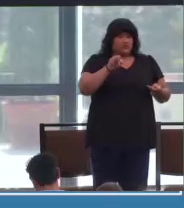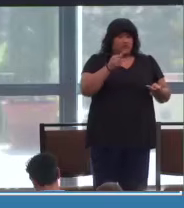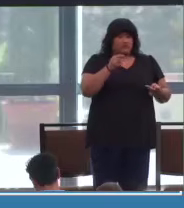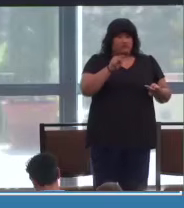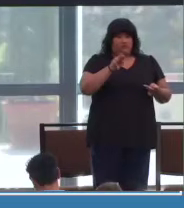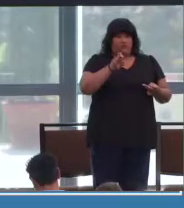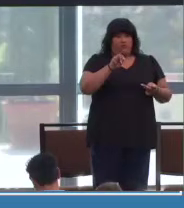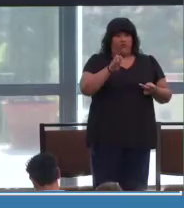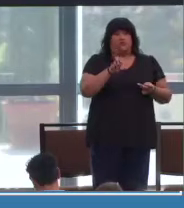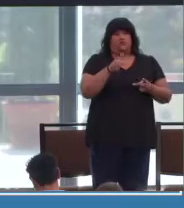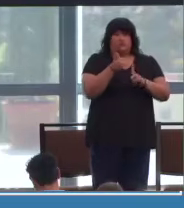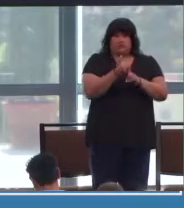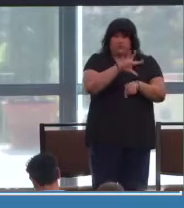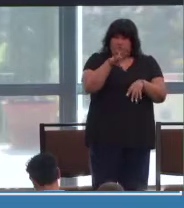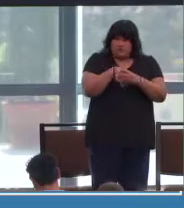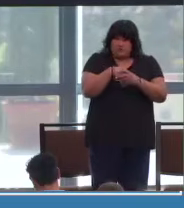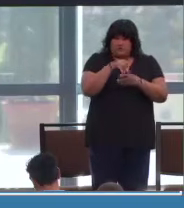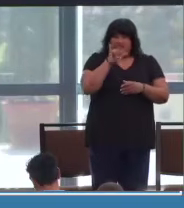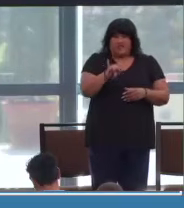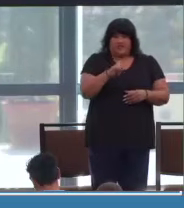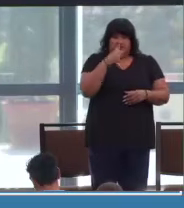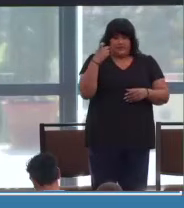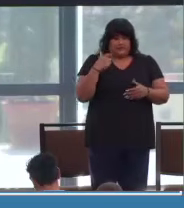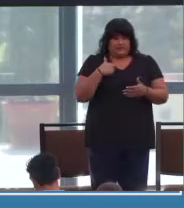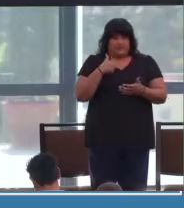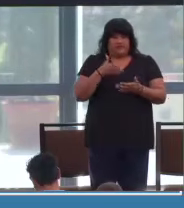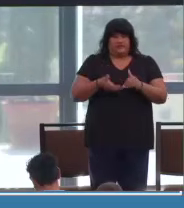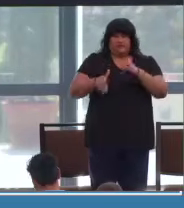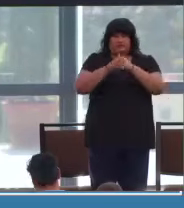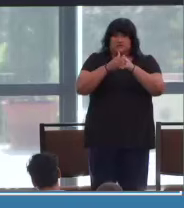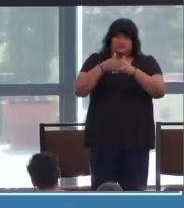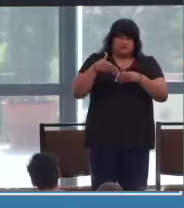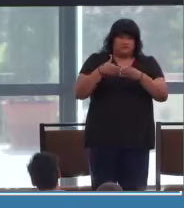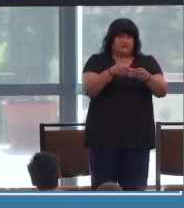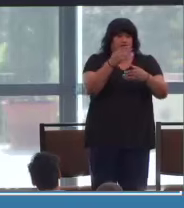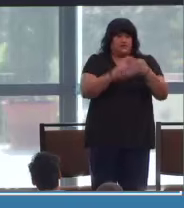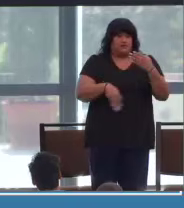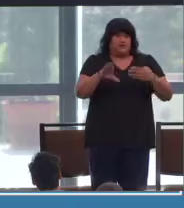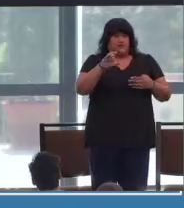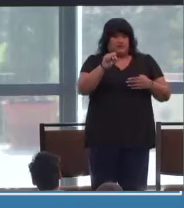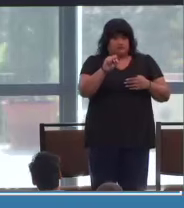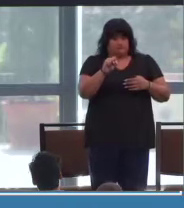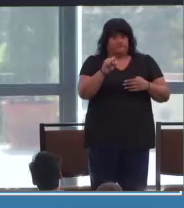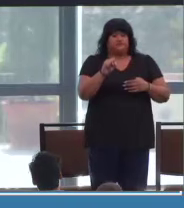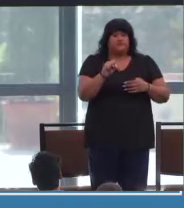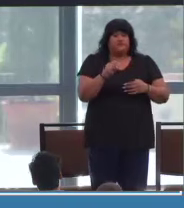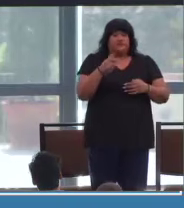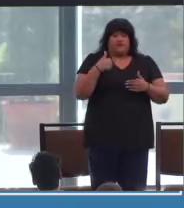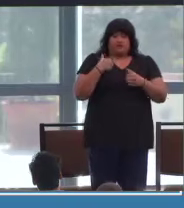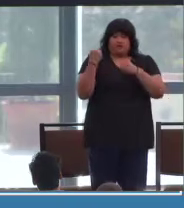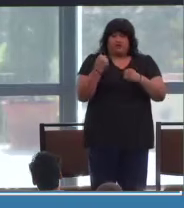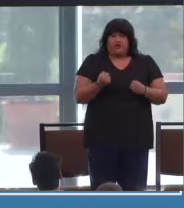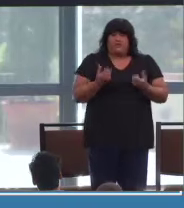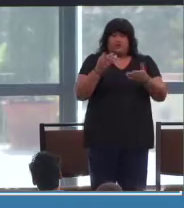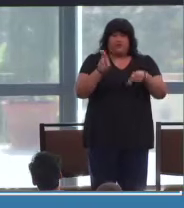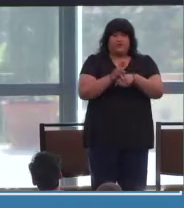contraceptives, because we know that increases the risk of blood clots. So there's a strong recommendation to use an IUD,